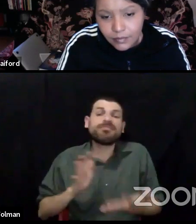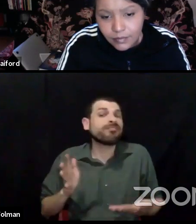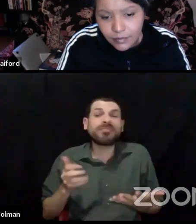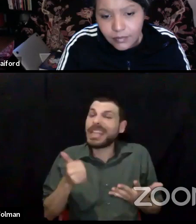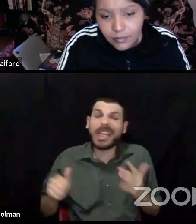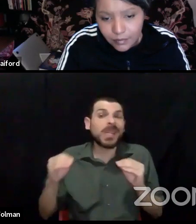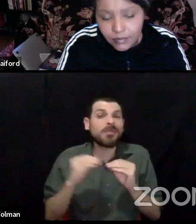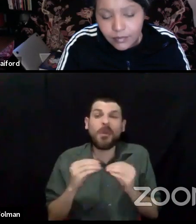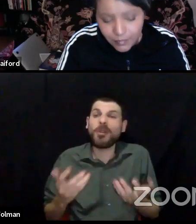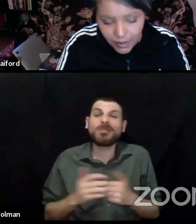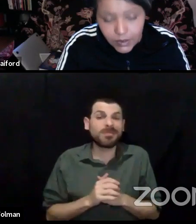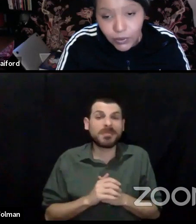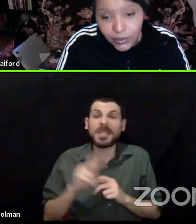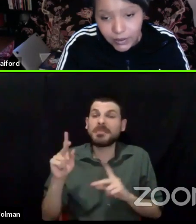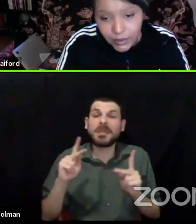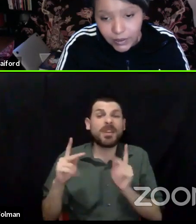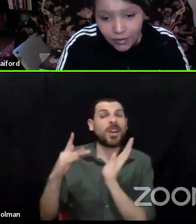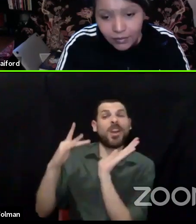parasites.